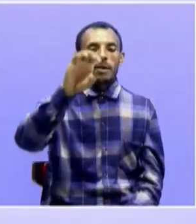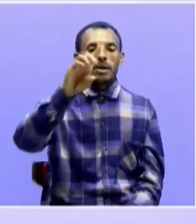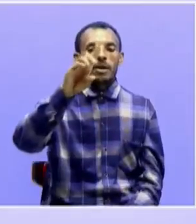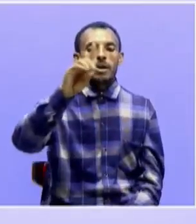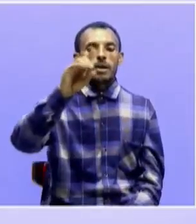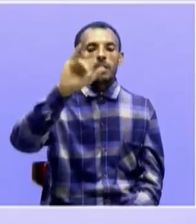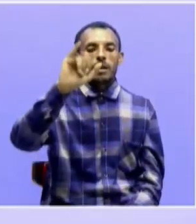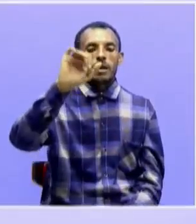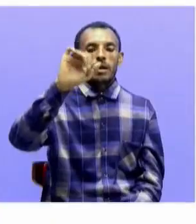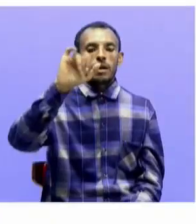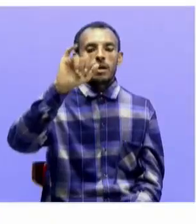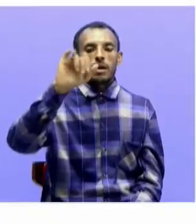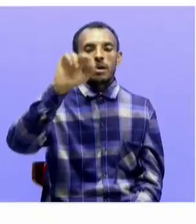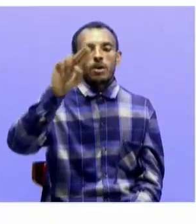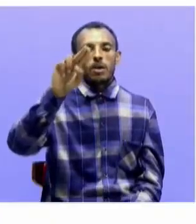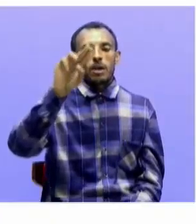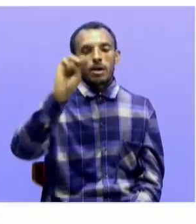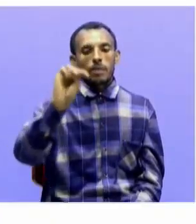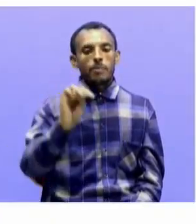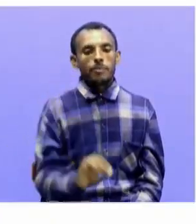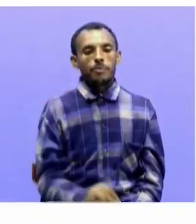Median.